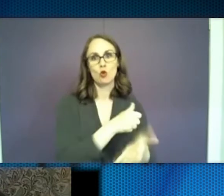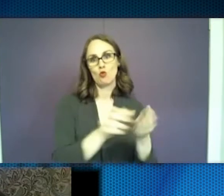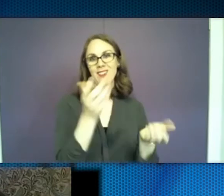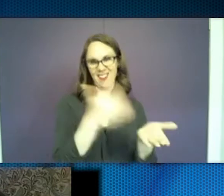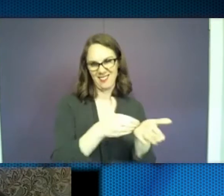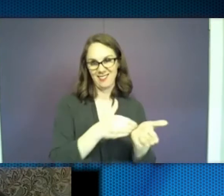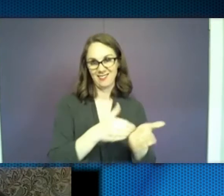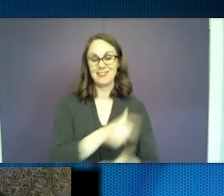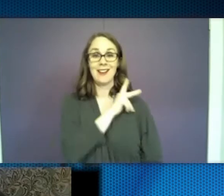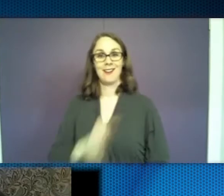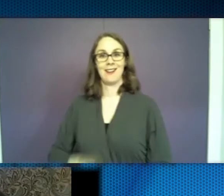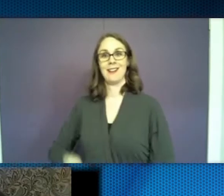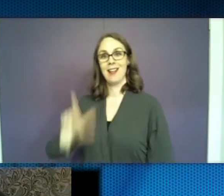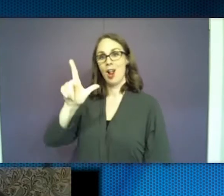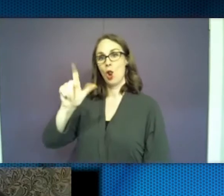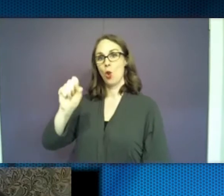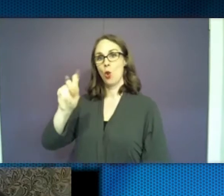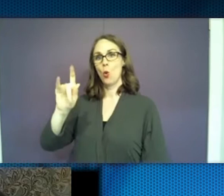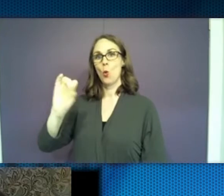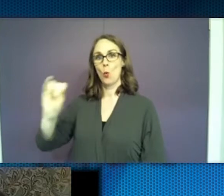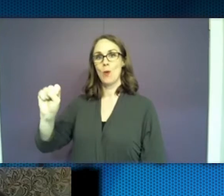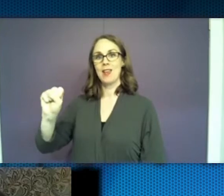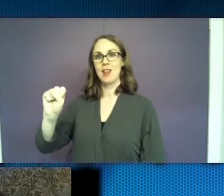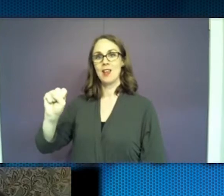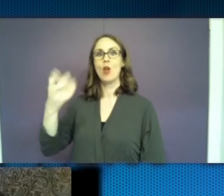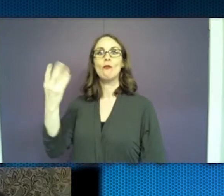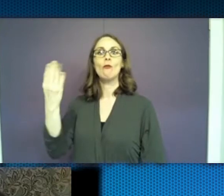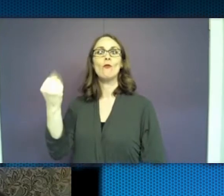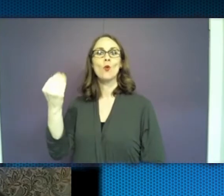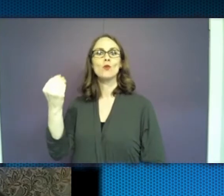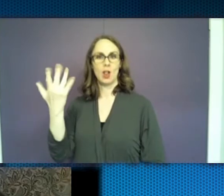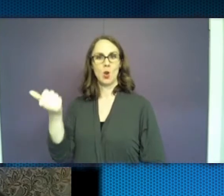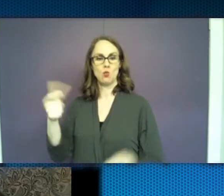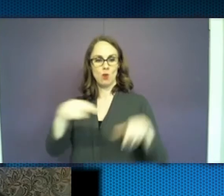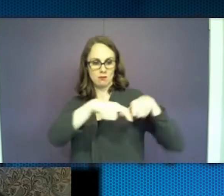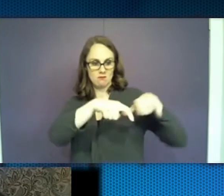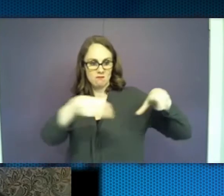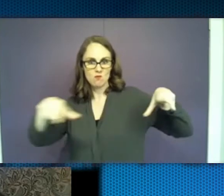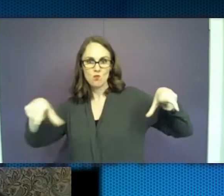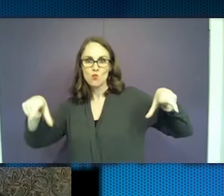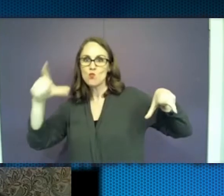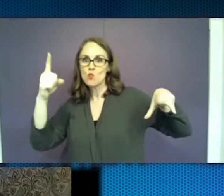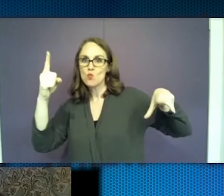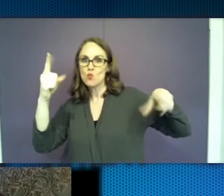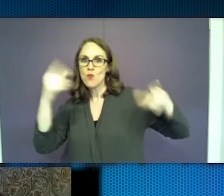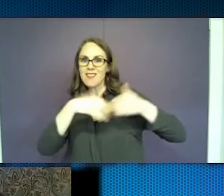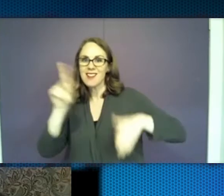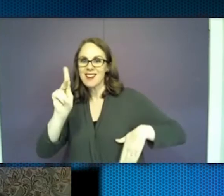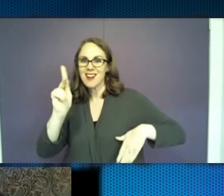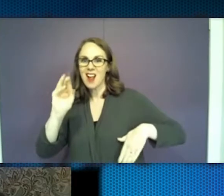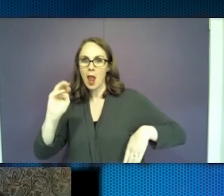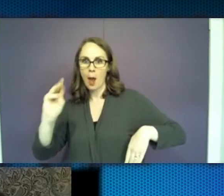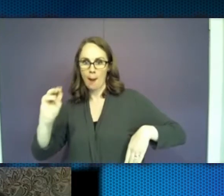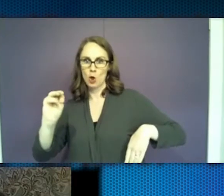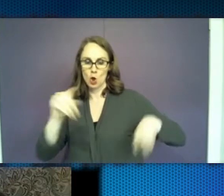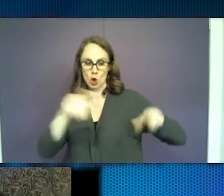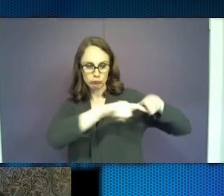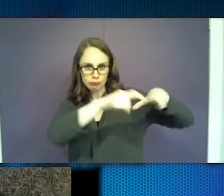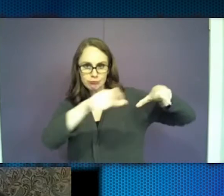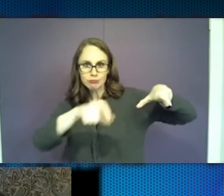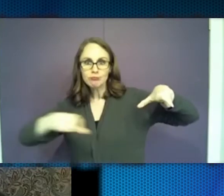a 100-kilometer wide buffer of no man's land on France's eastern borders.